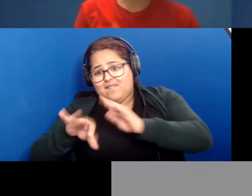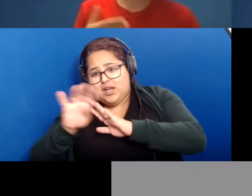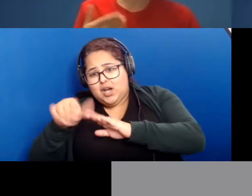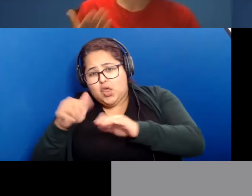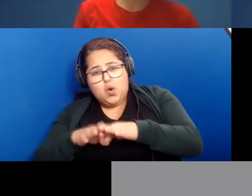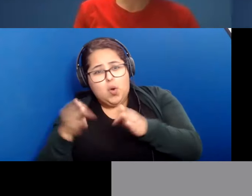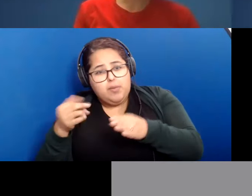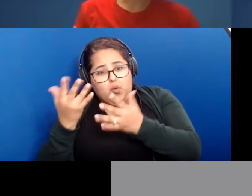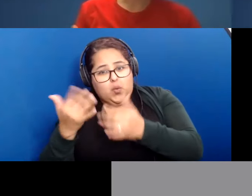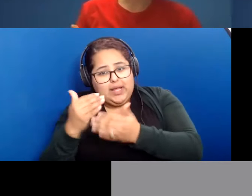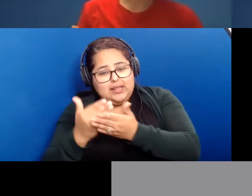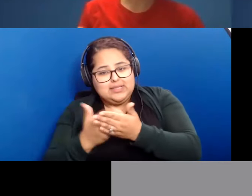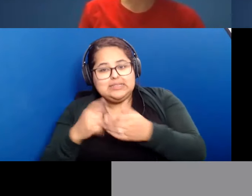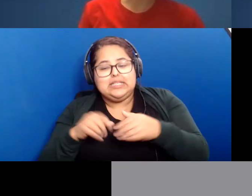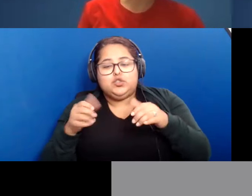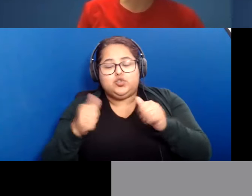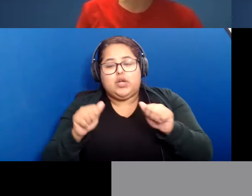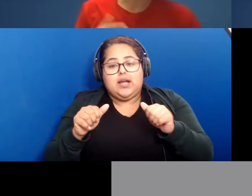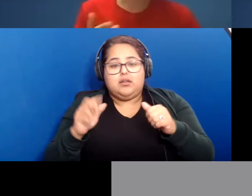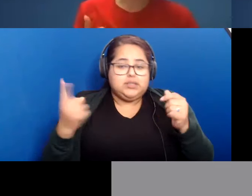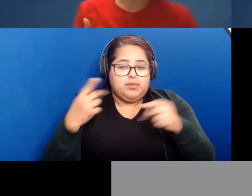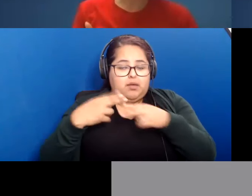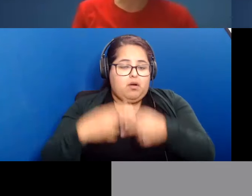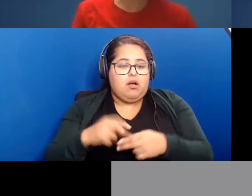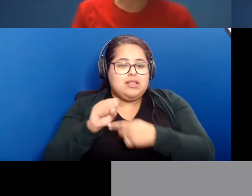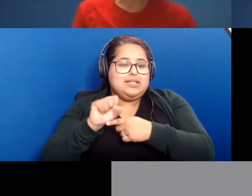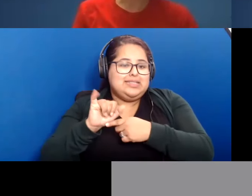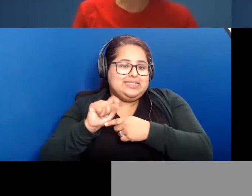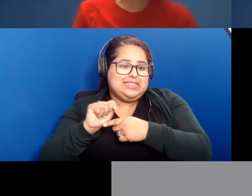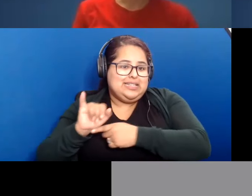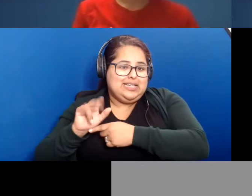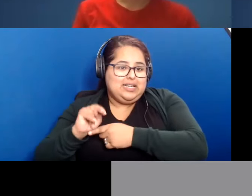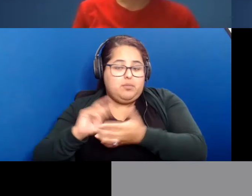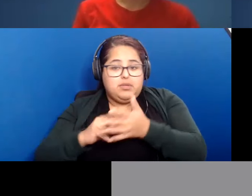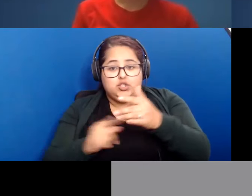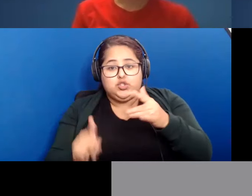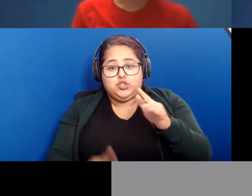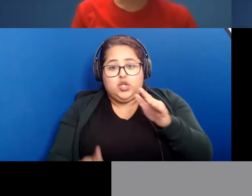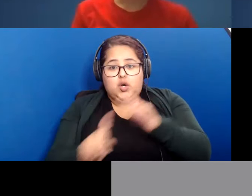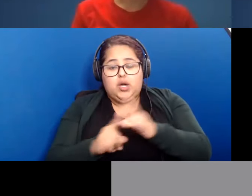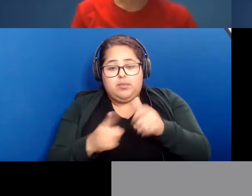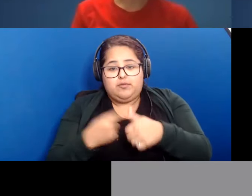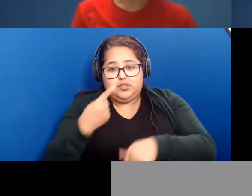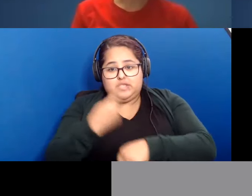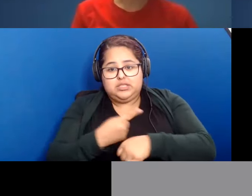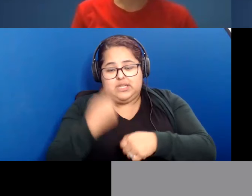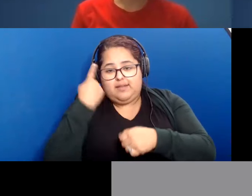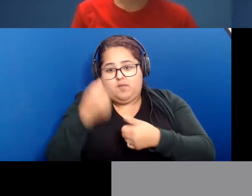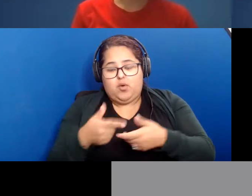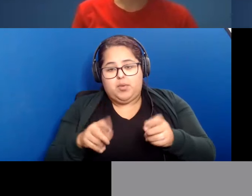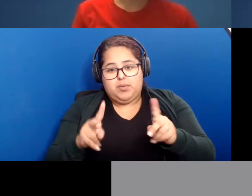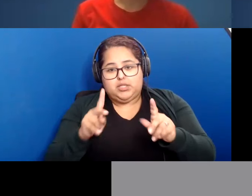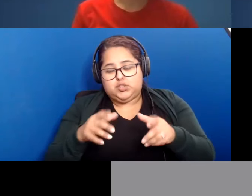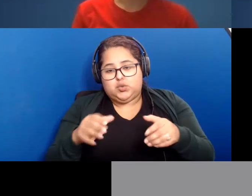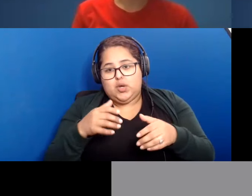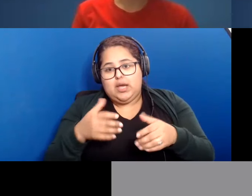try doing a sit-in, which means you go on the first day of school and ask for authorization to add, or you can email the instructor